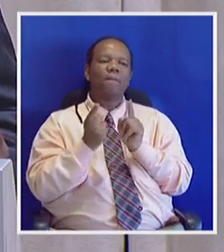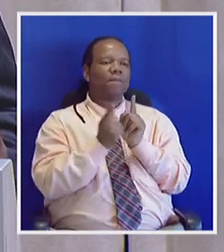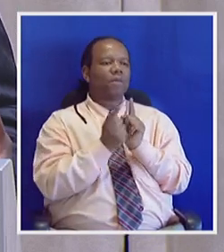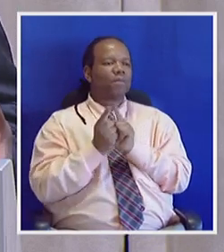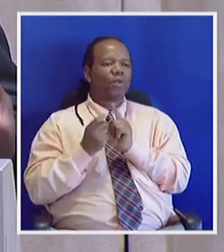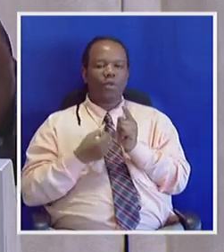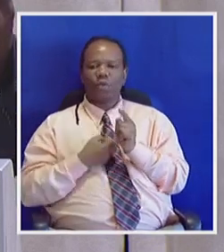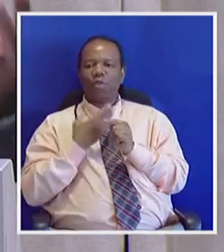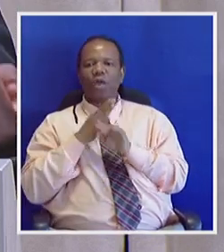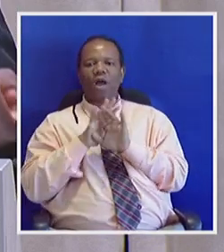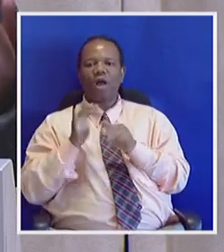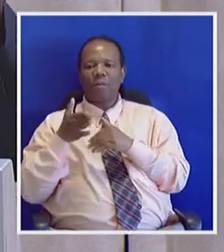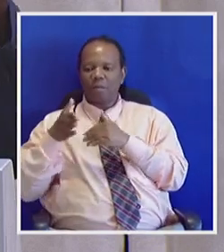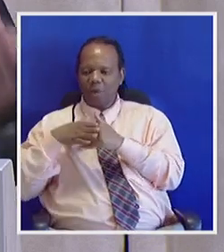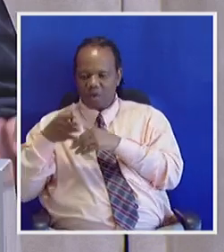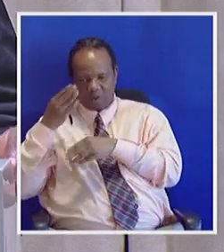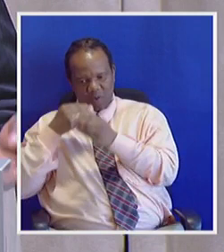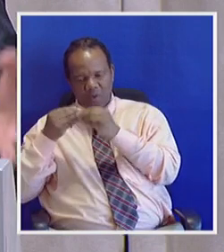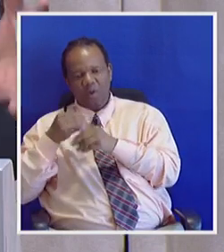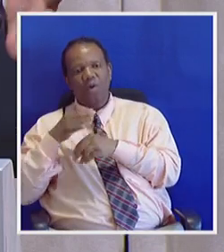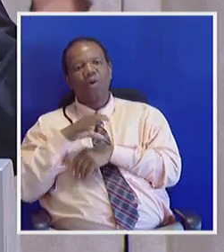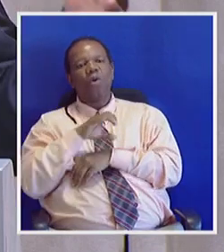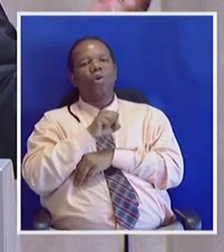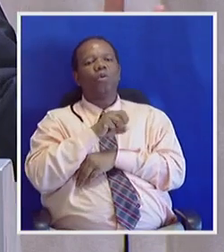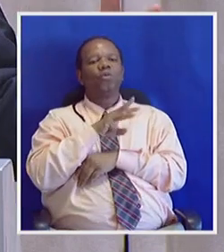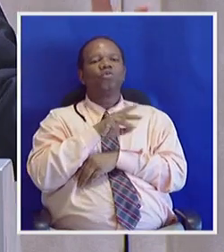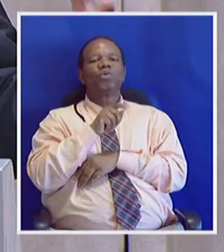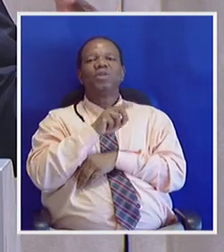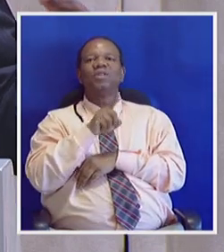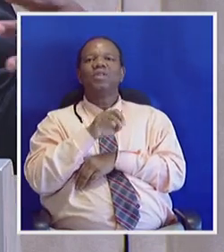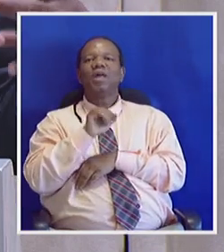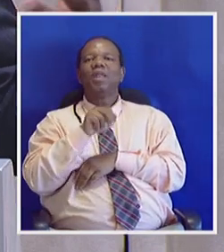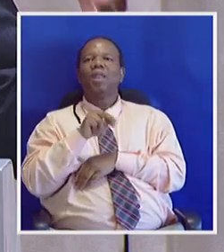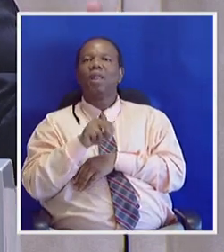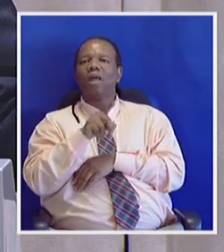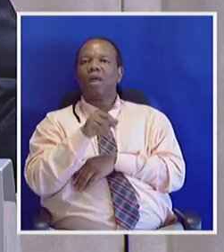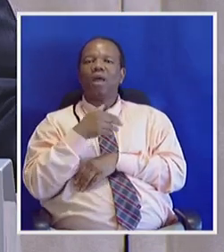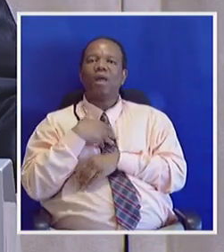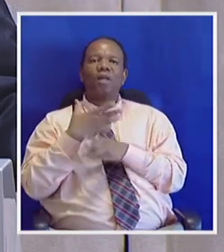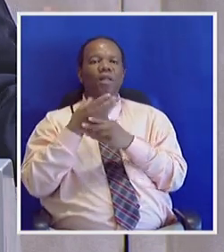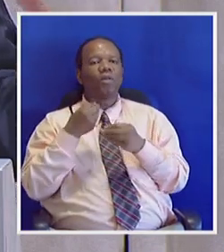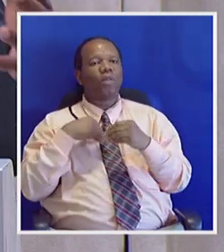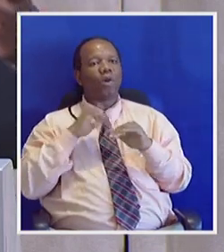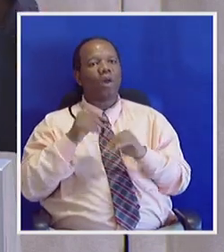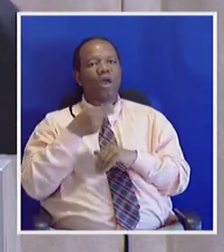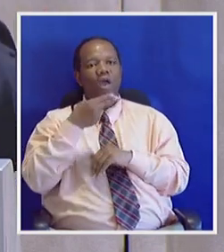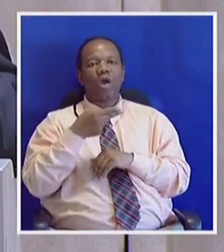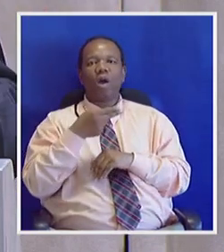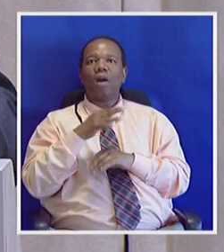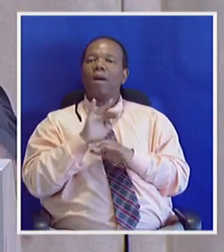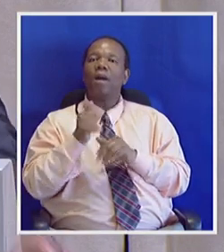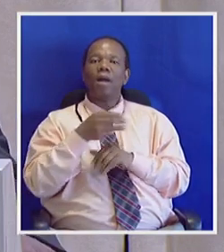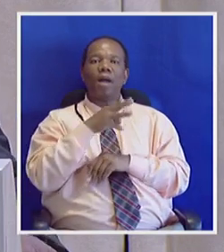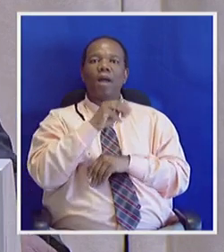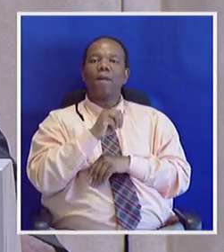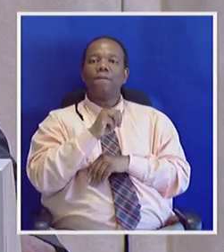in maritime studies. I went to Sweden, I met a cohort of young people who are doing their honors degrees. Master's